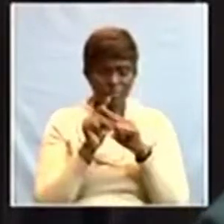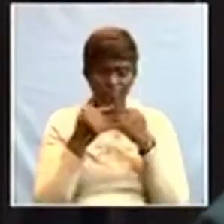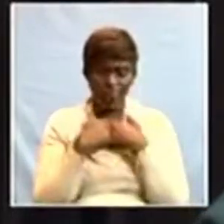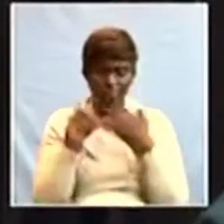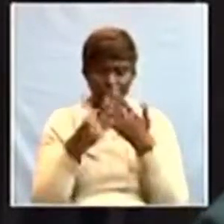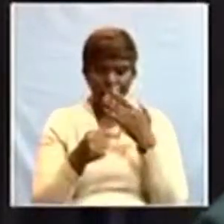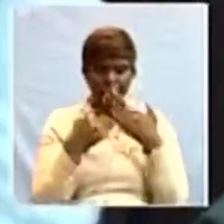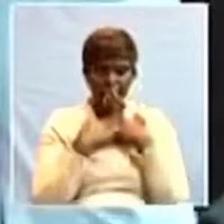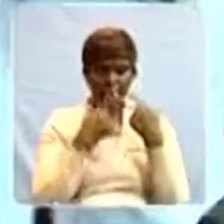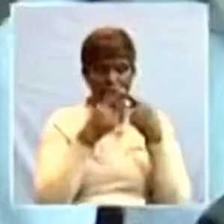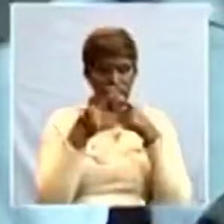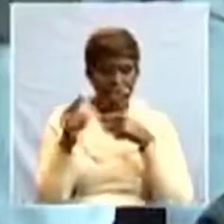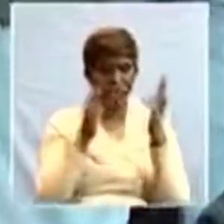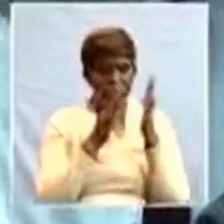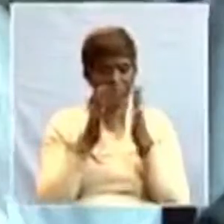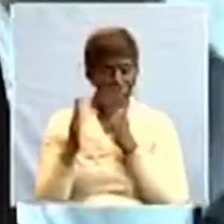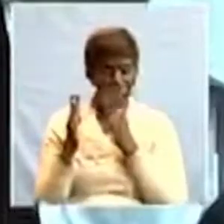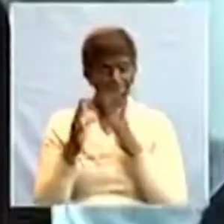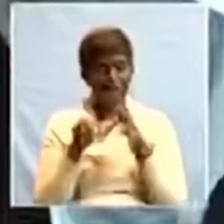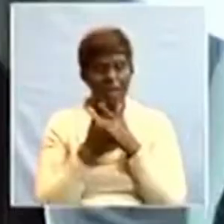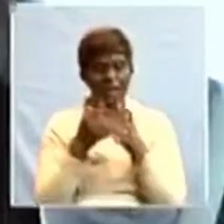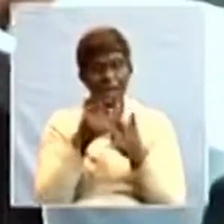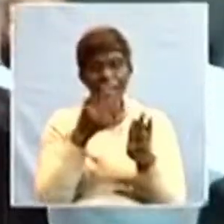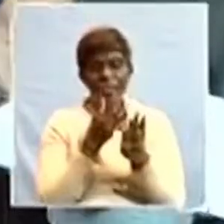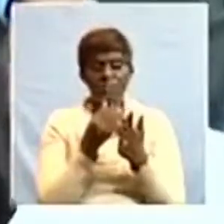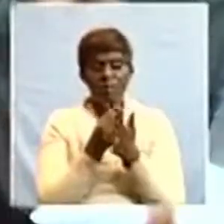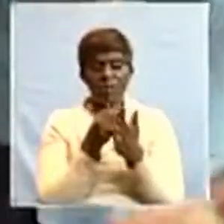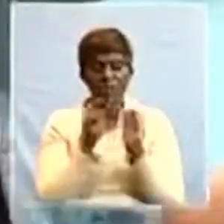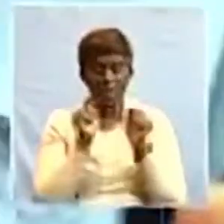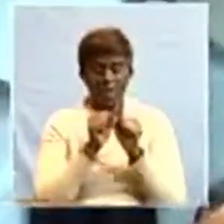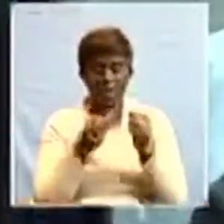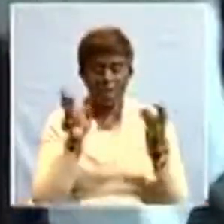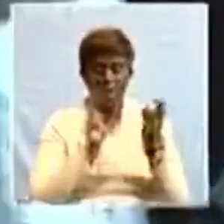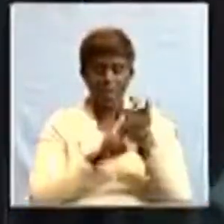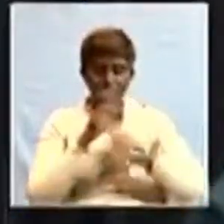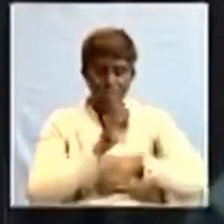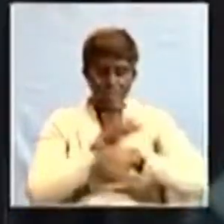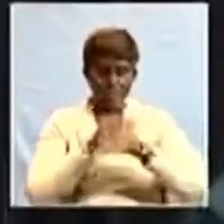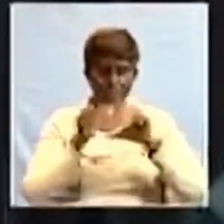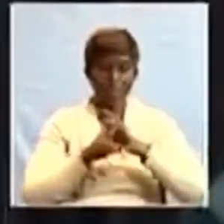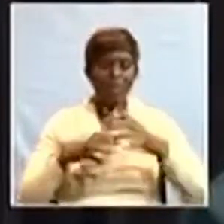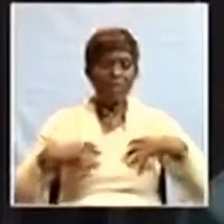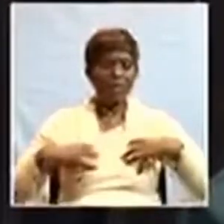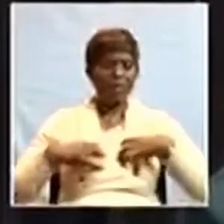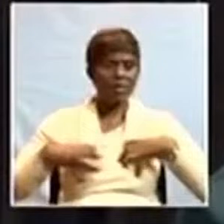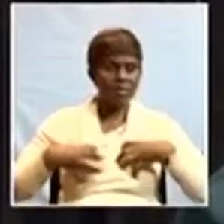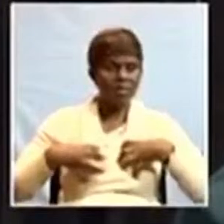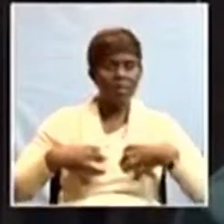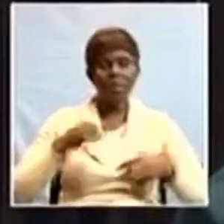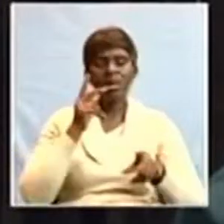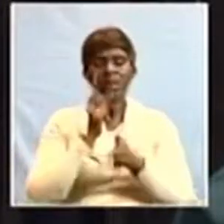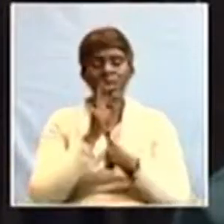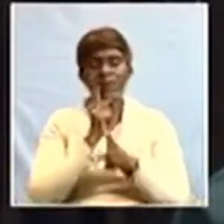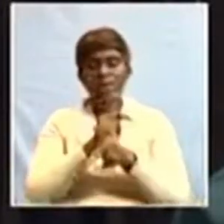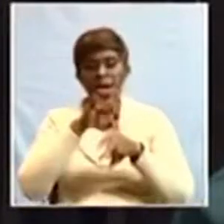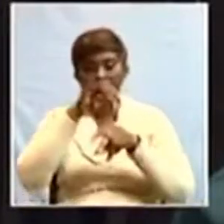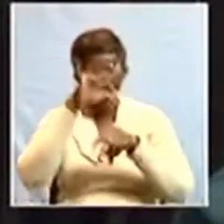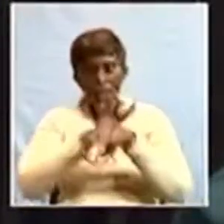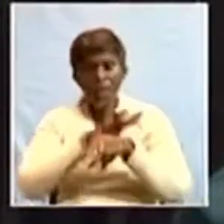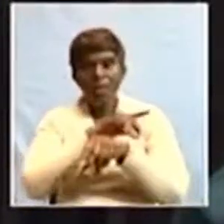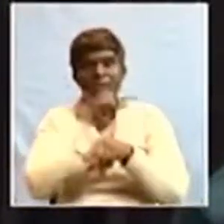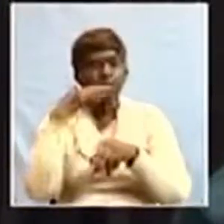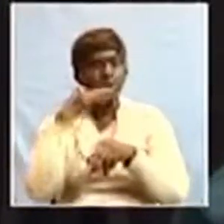even several options of how the funds can be invested in livestock or beekeeping or fish farming,